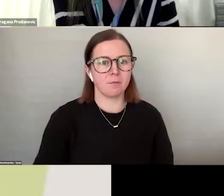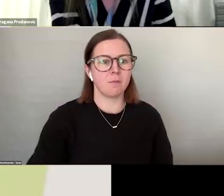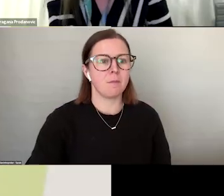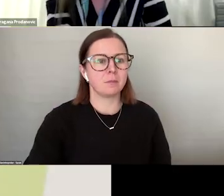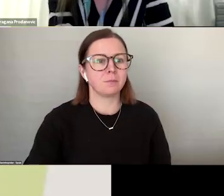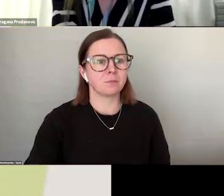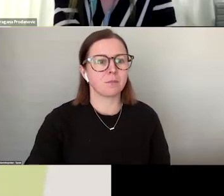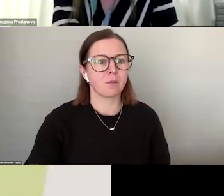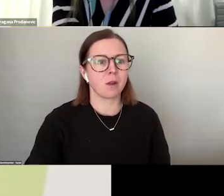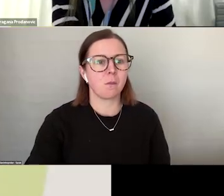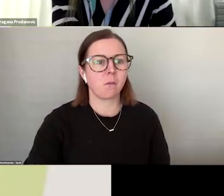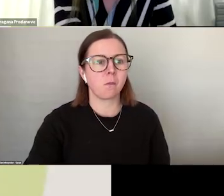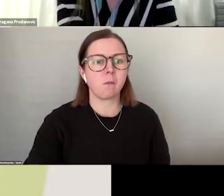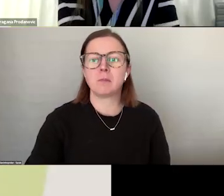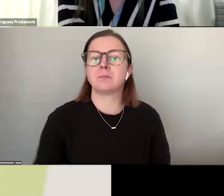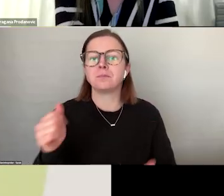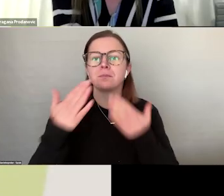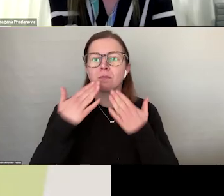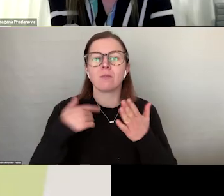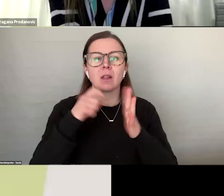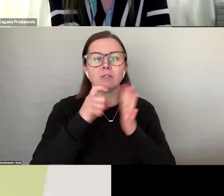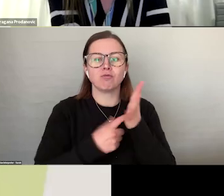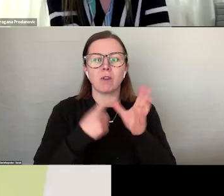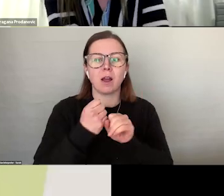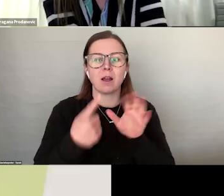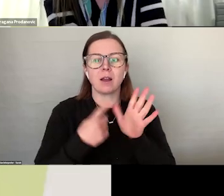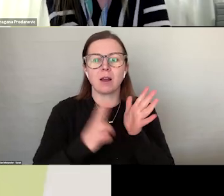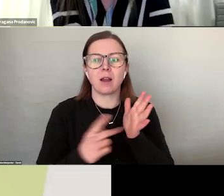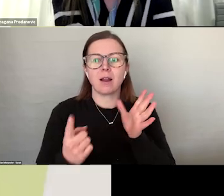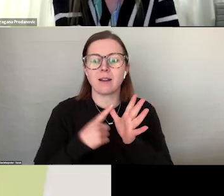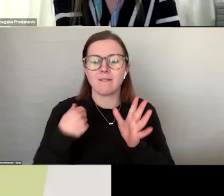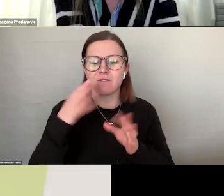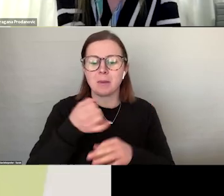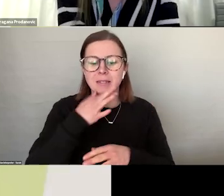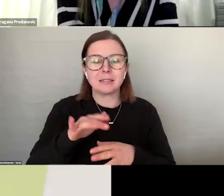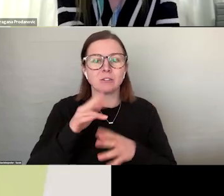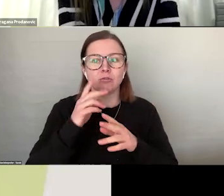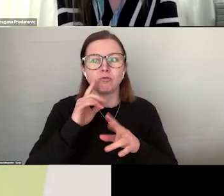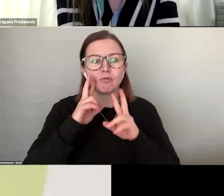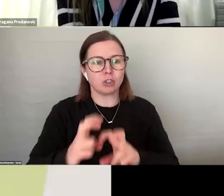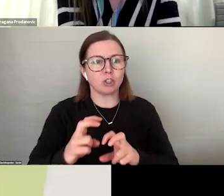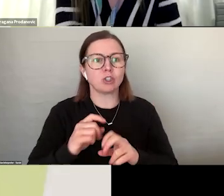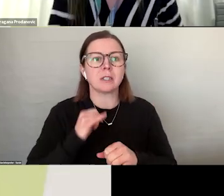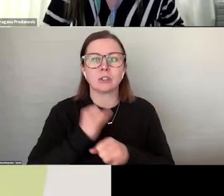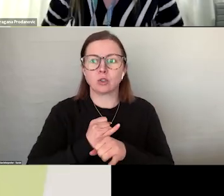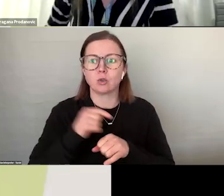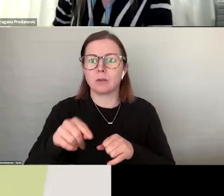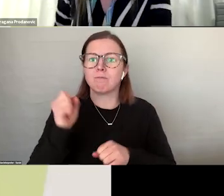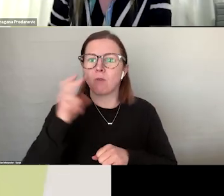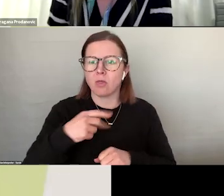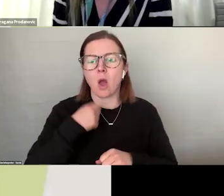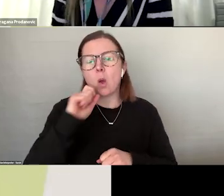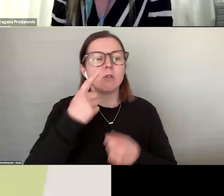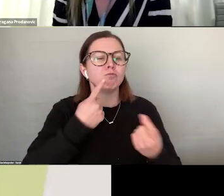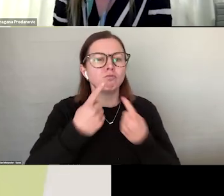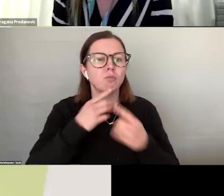And thank you, Kitty. I'm Dragana. I am with the Kids Research Institute in Perth, and I will be talking to you a little bit today about